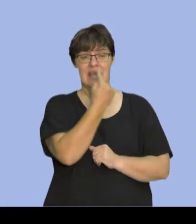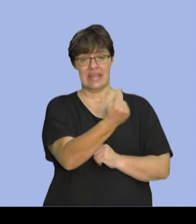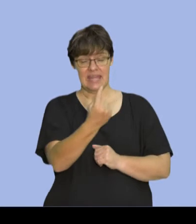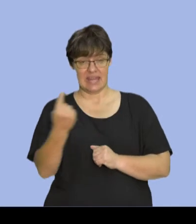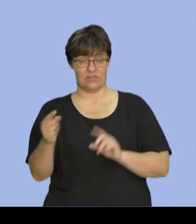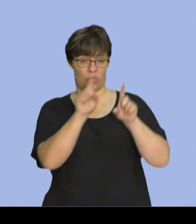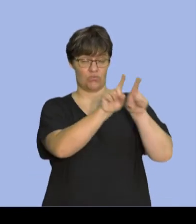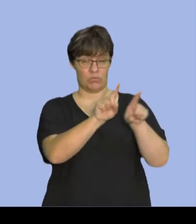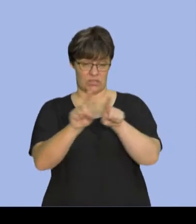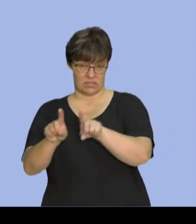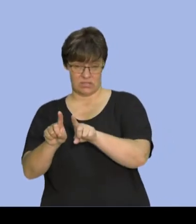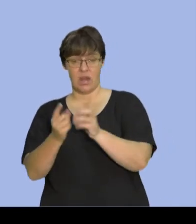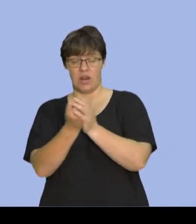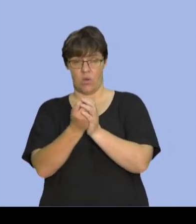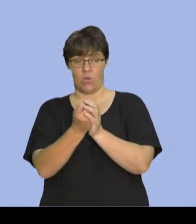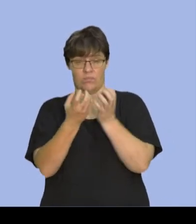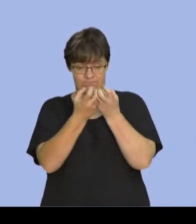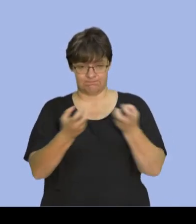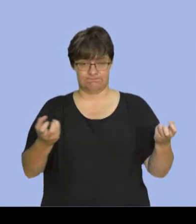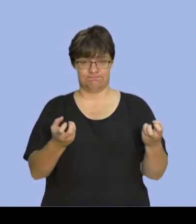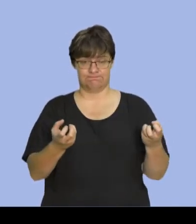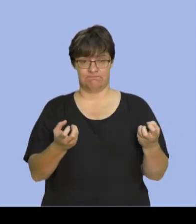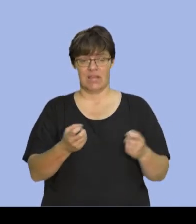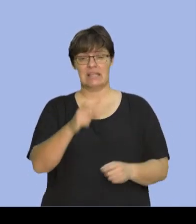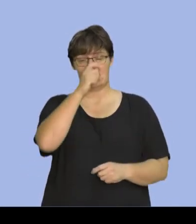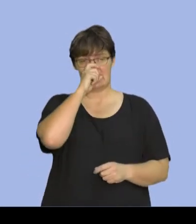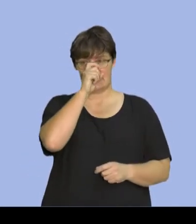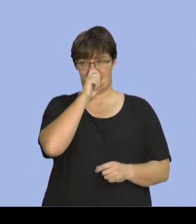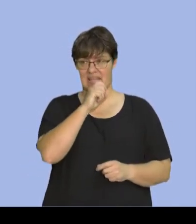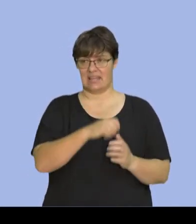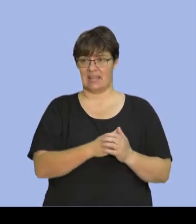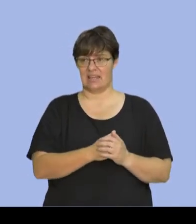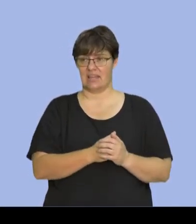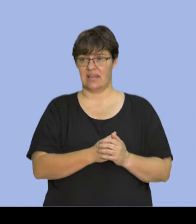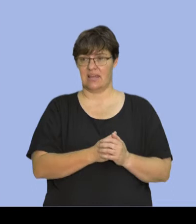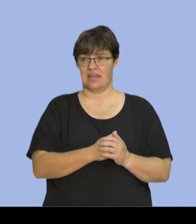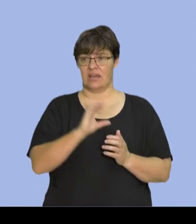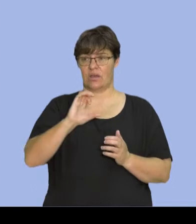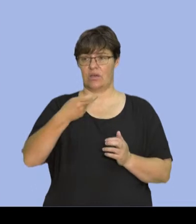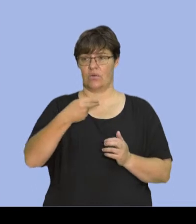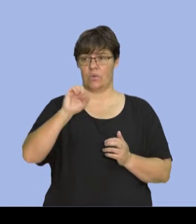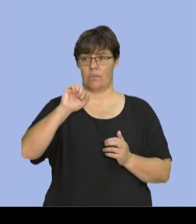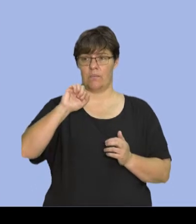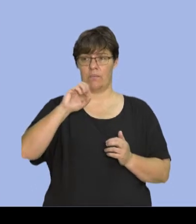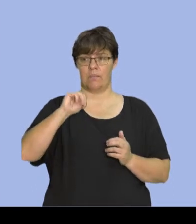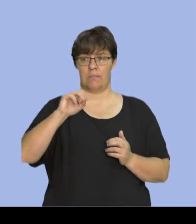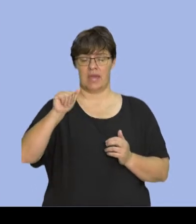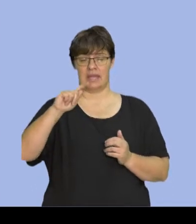now begins to separate into its sister chromatids. The sister chromatids essentially would